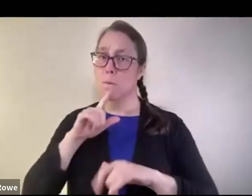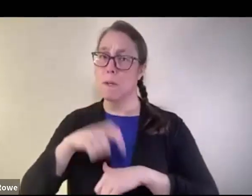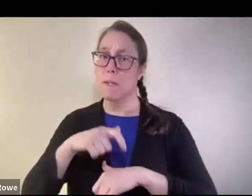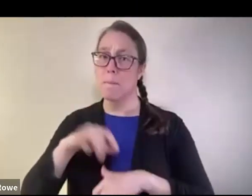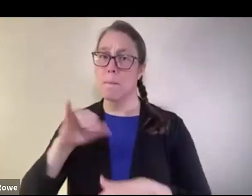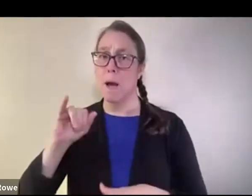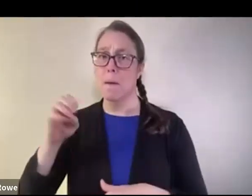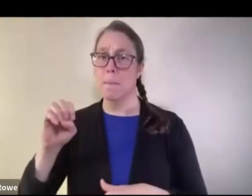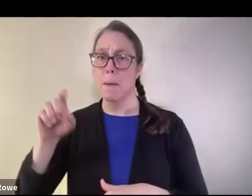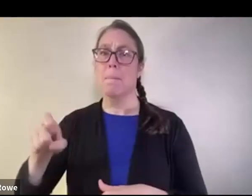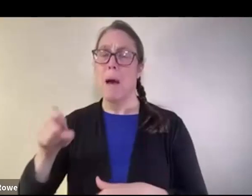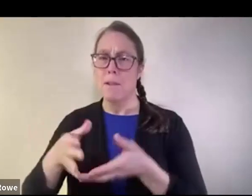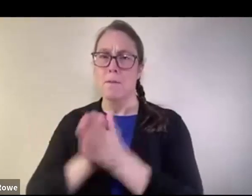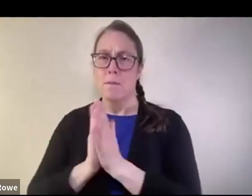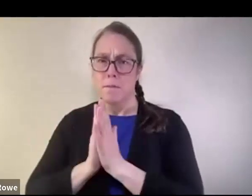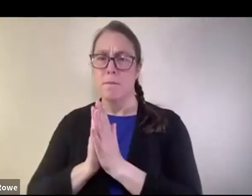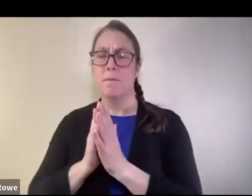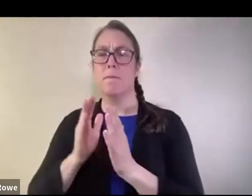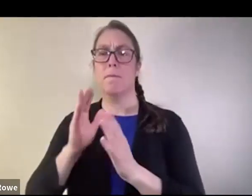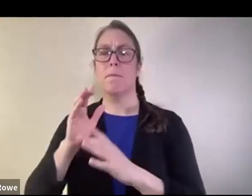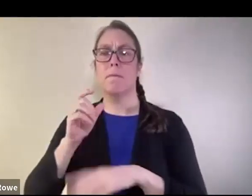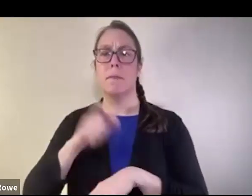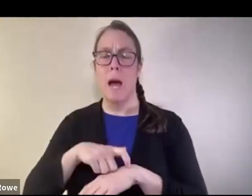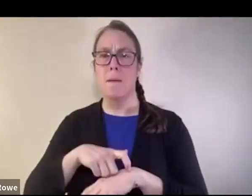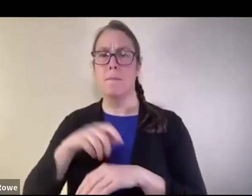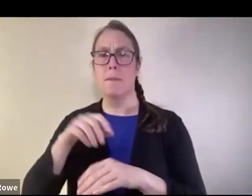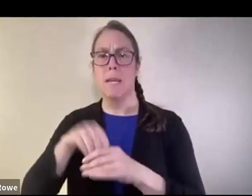be requested at times of planning meetings.